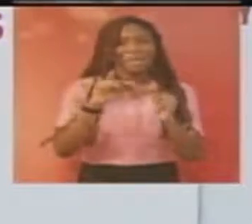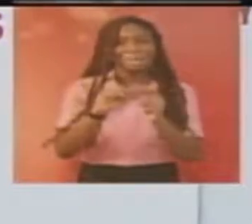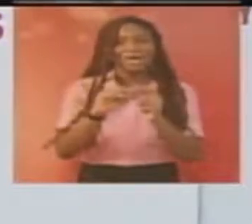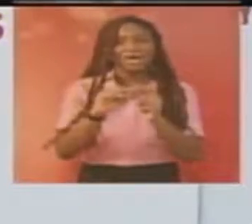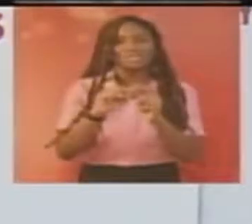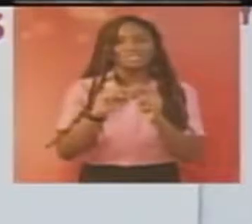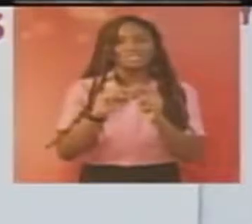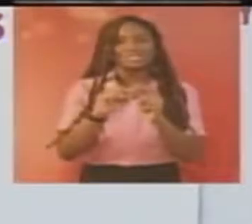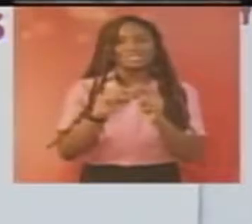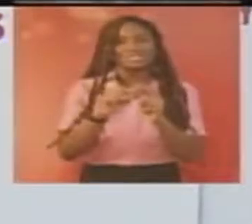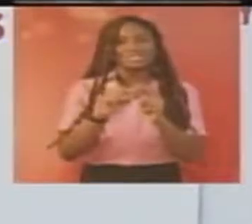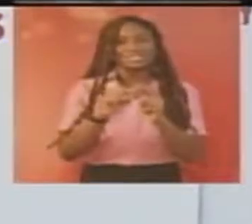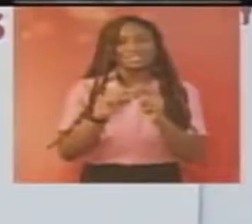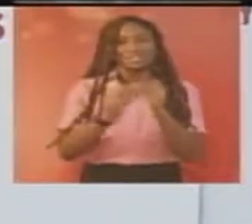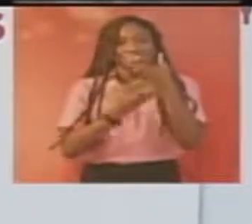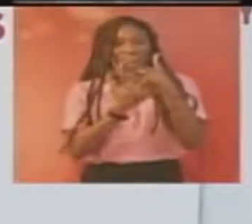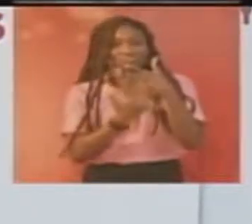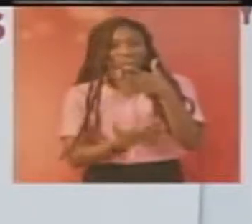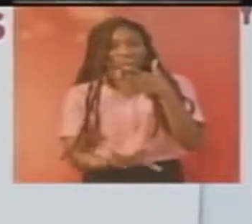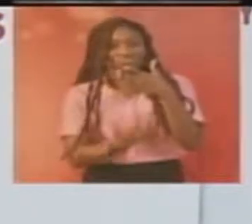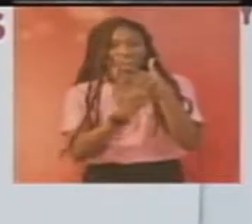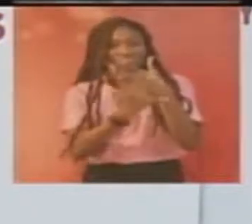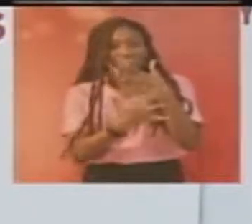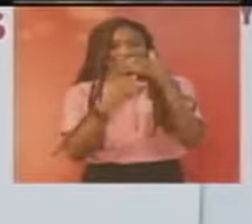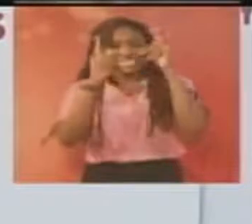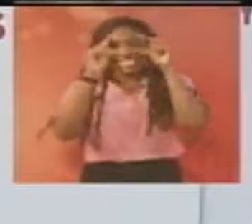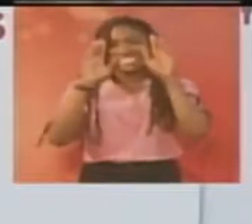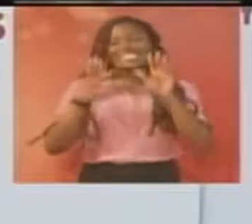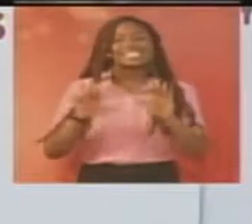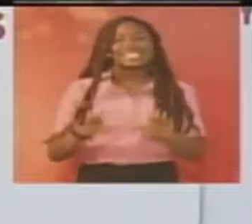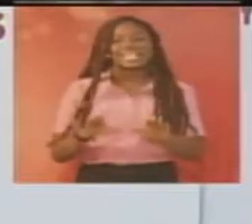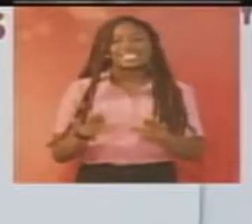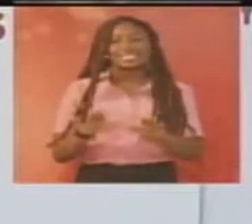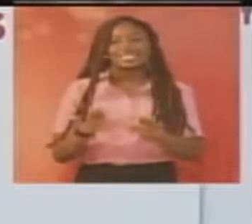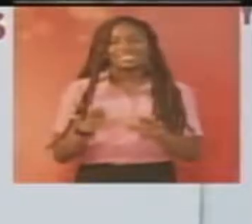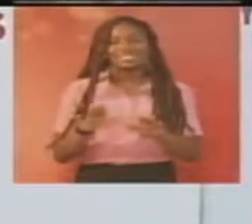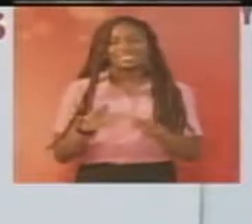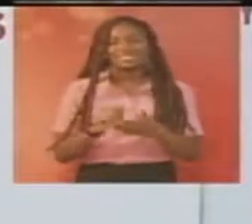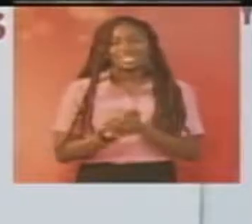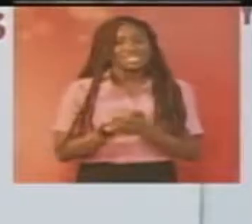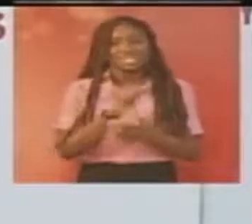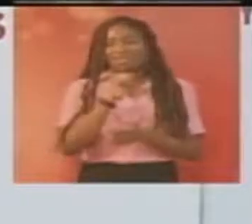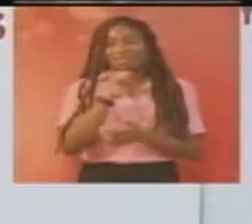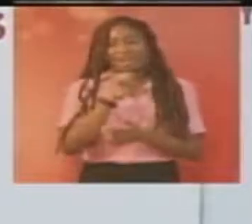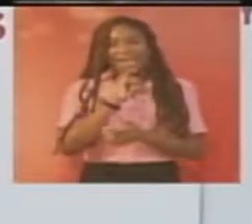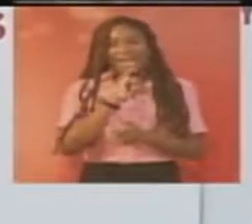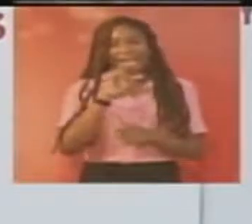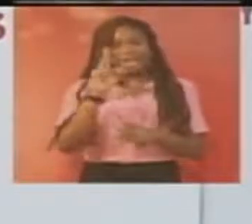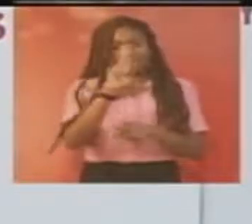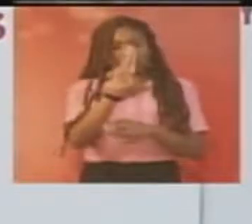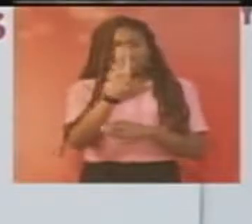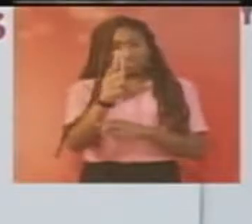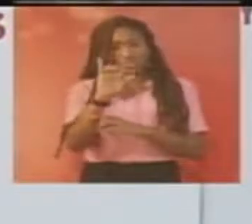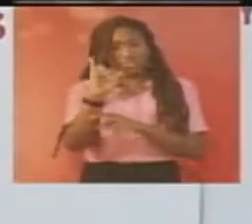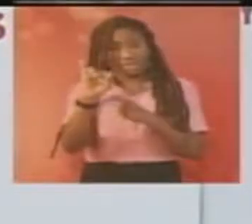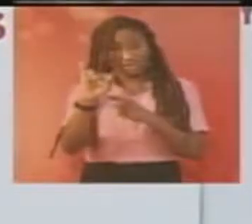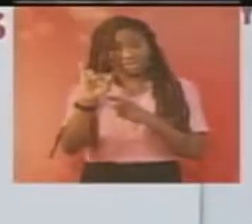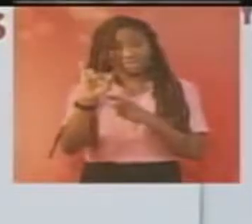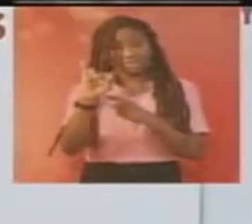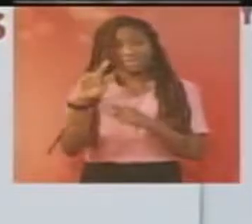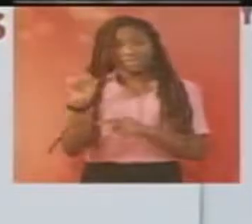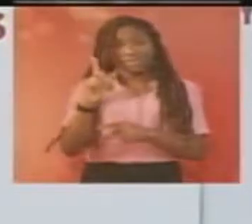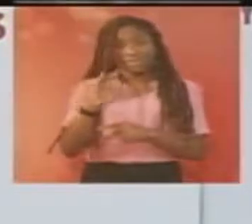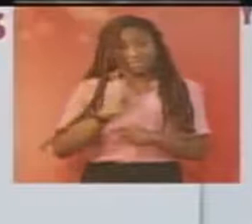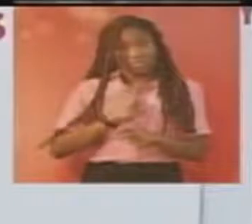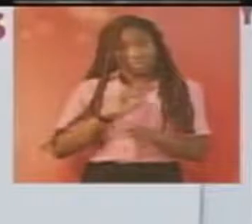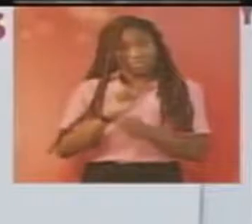population-level serological testing. It has not been as far in terms of UE, where we